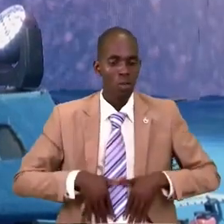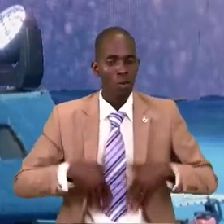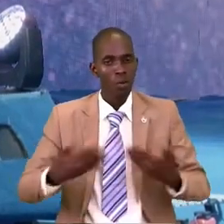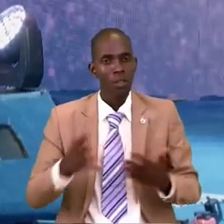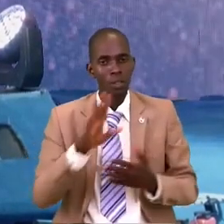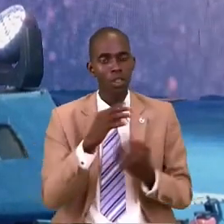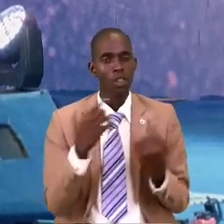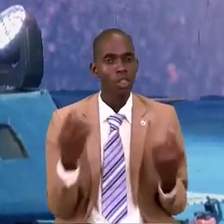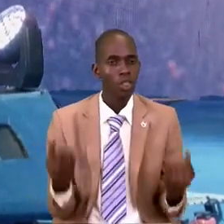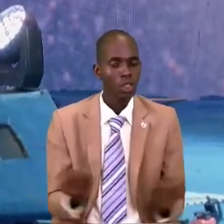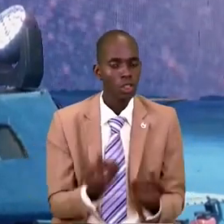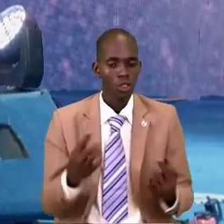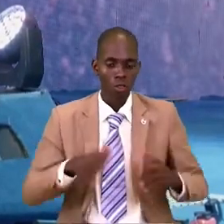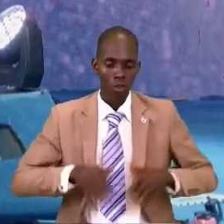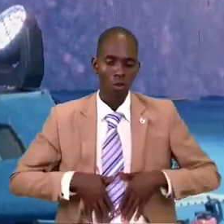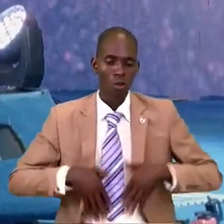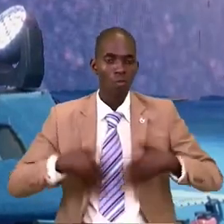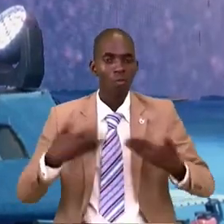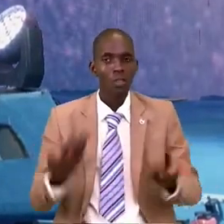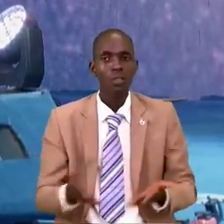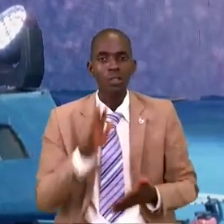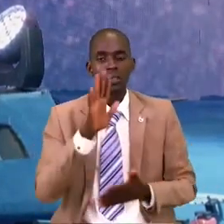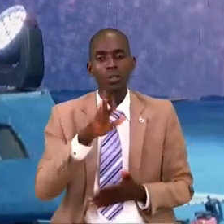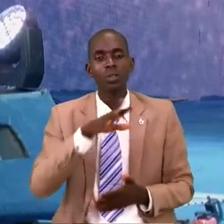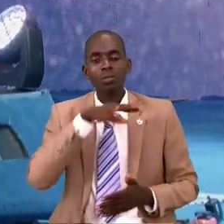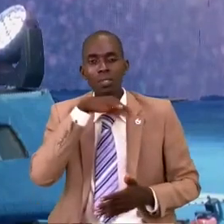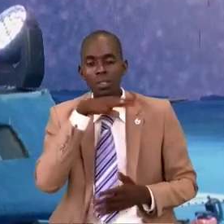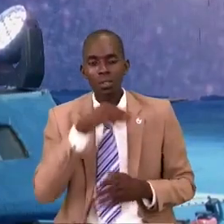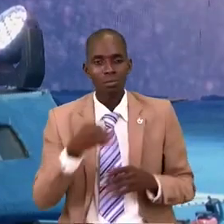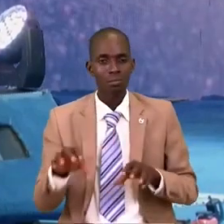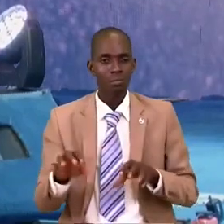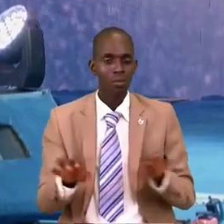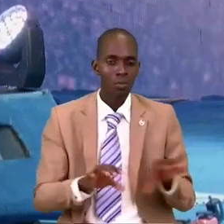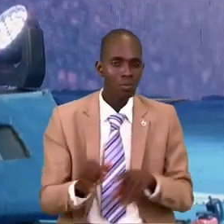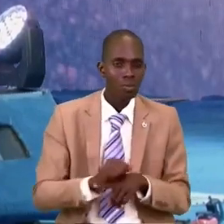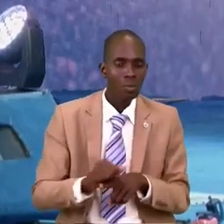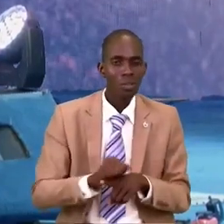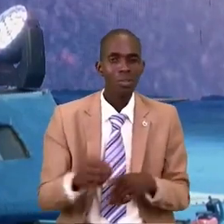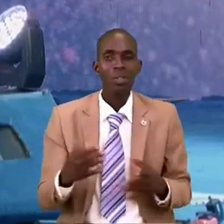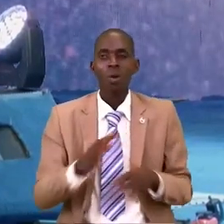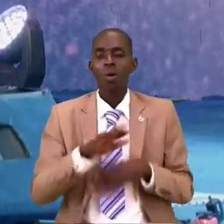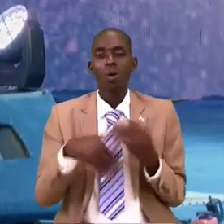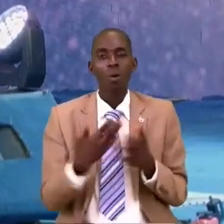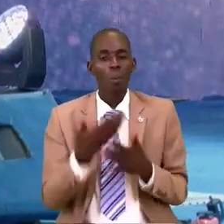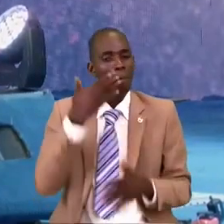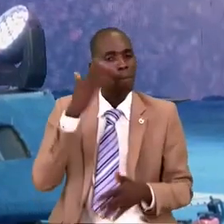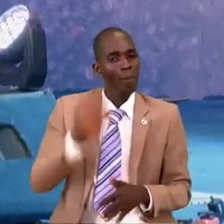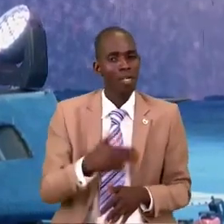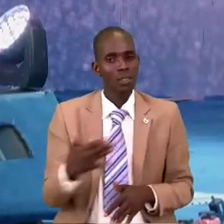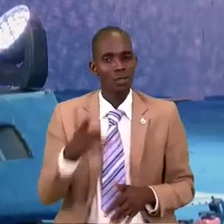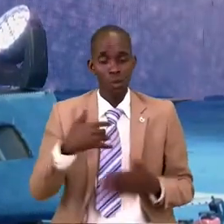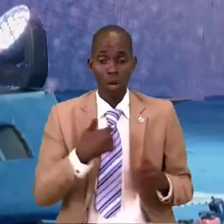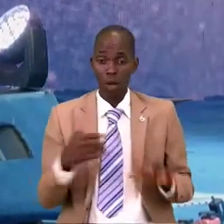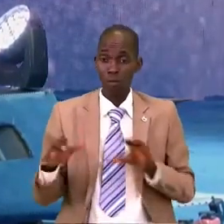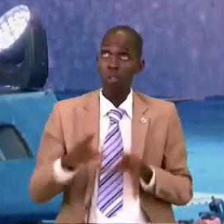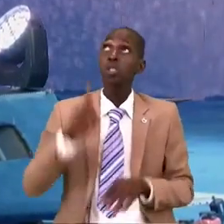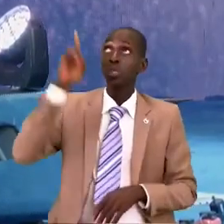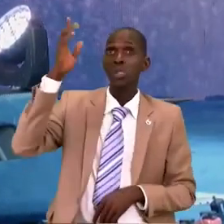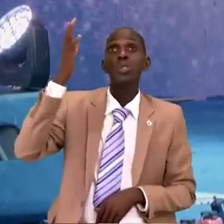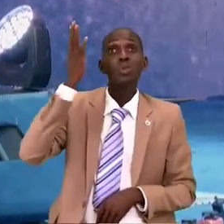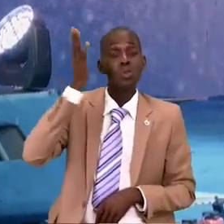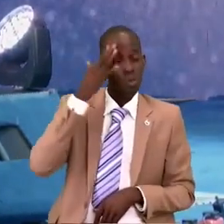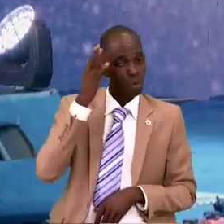knows them already, because light shines before him on everyone on earth.